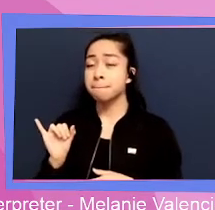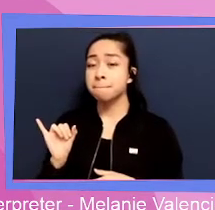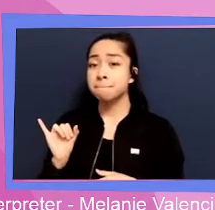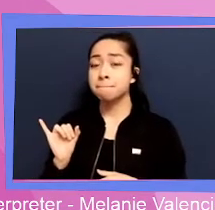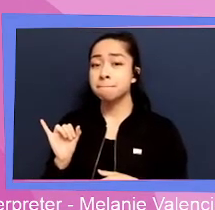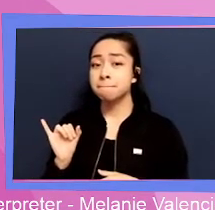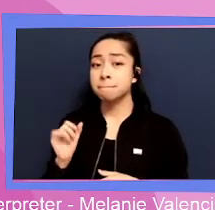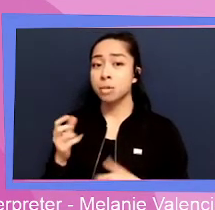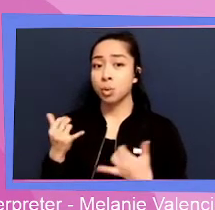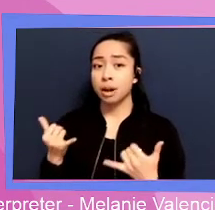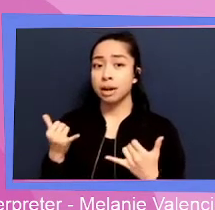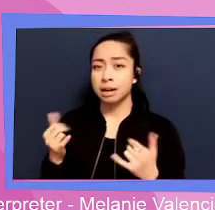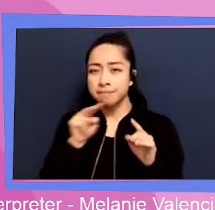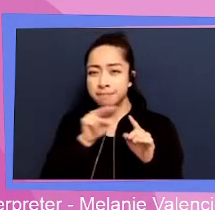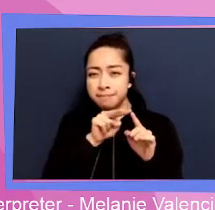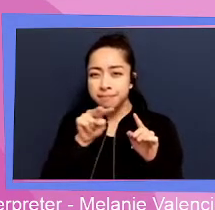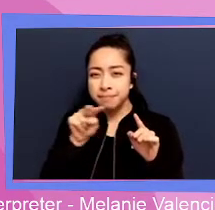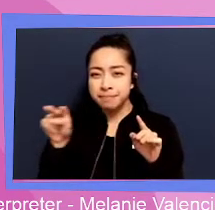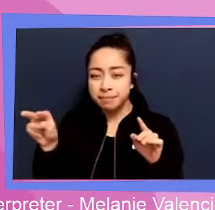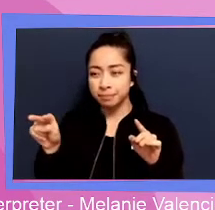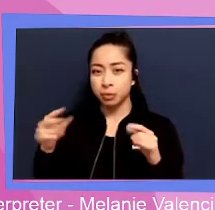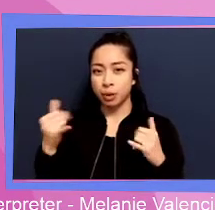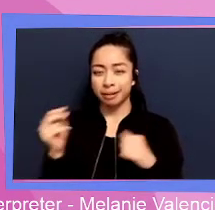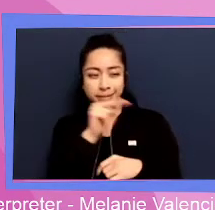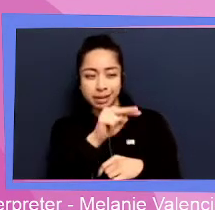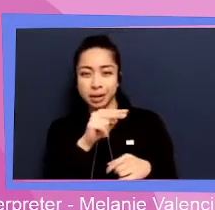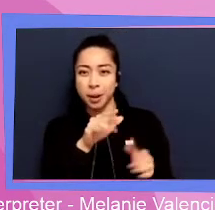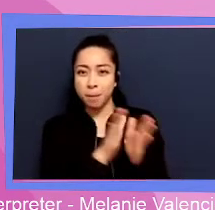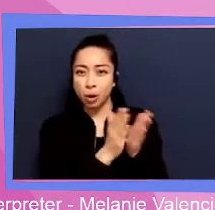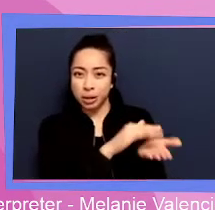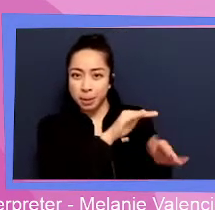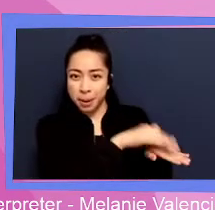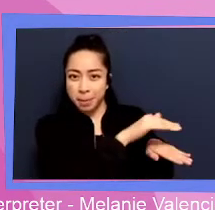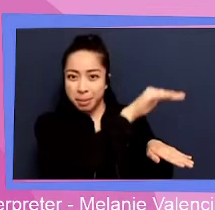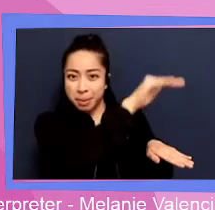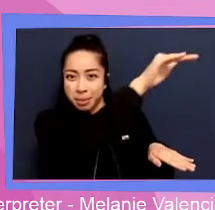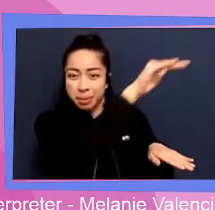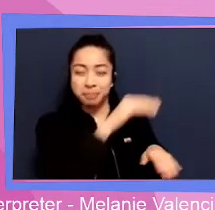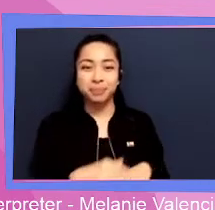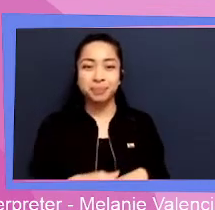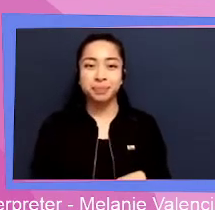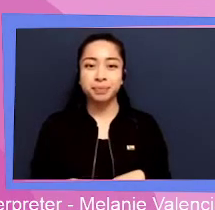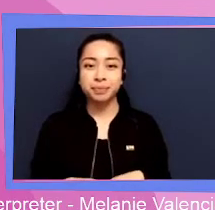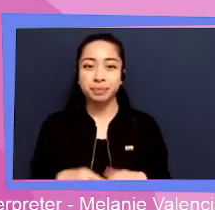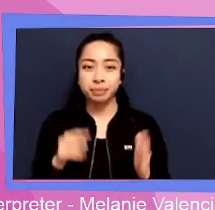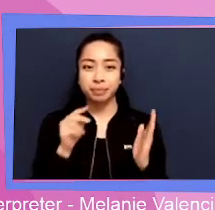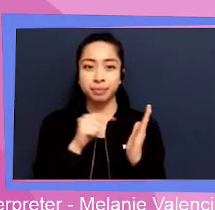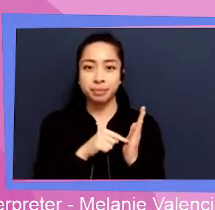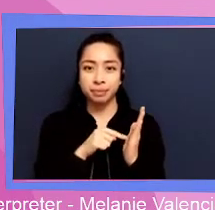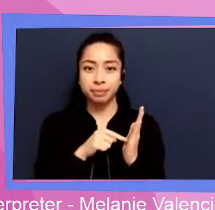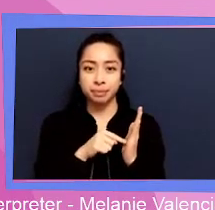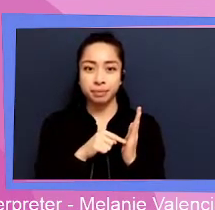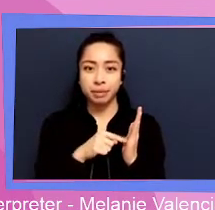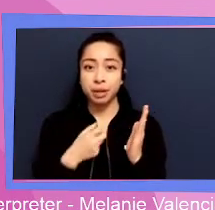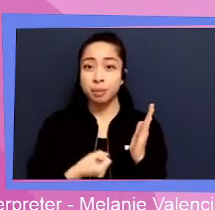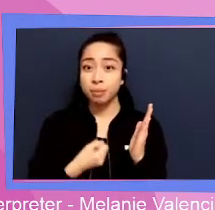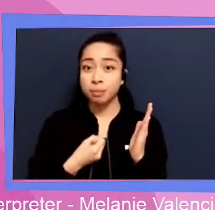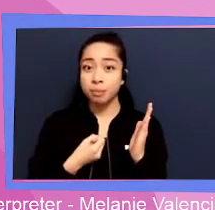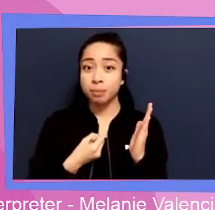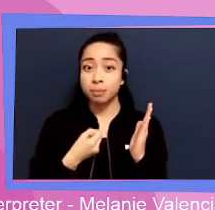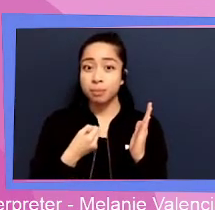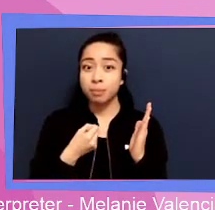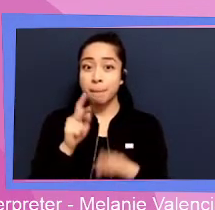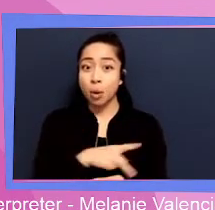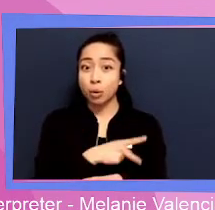I'm looking at my pile of books right now. This is a collection of poetry by my friend Charlie